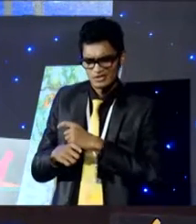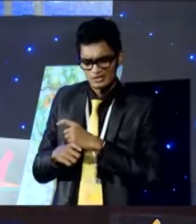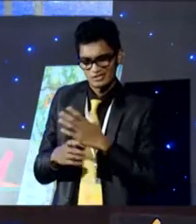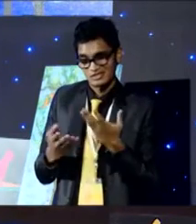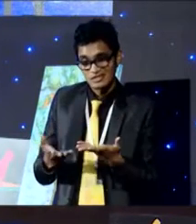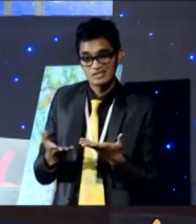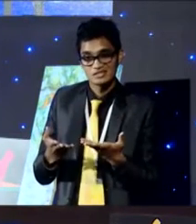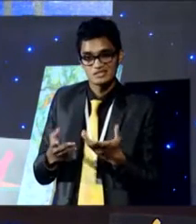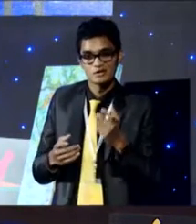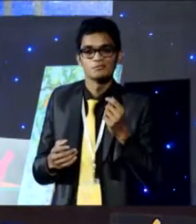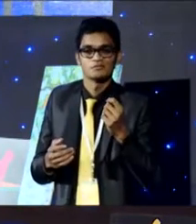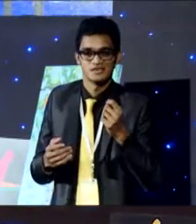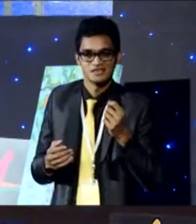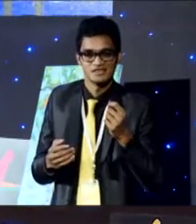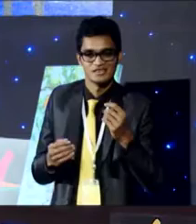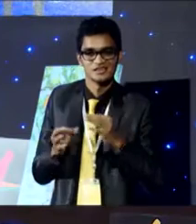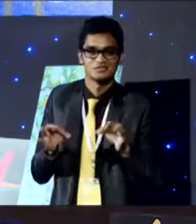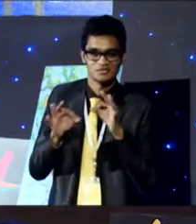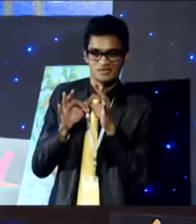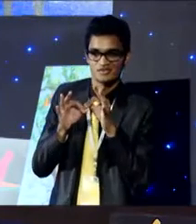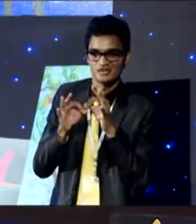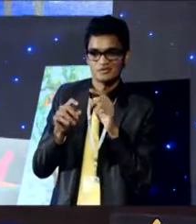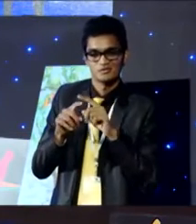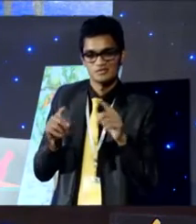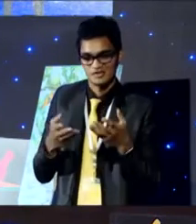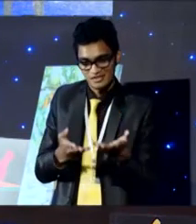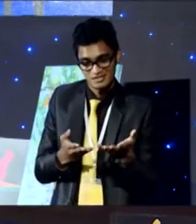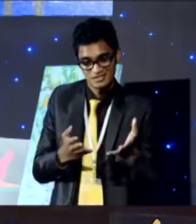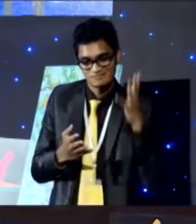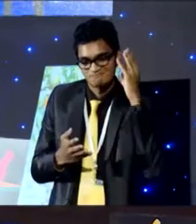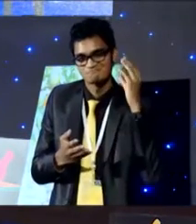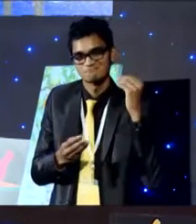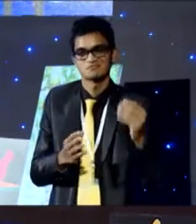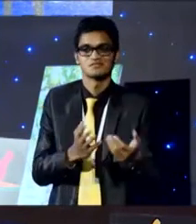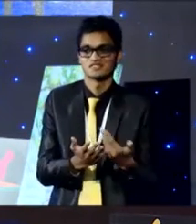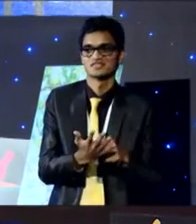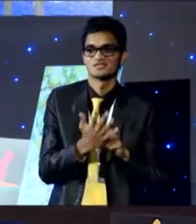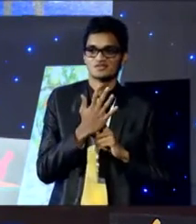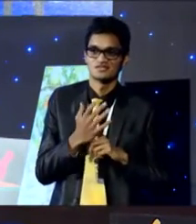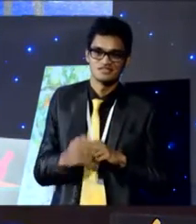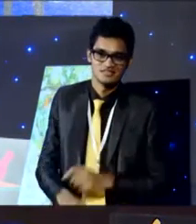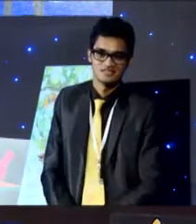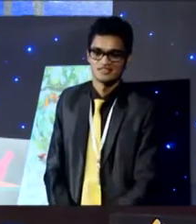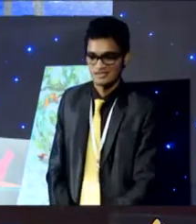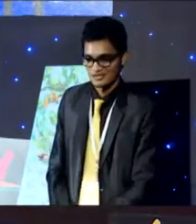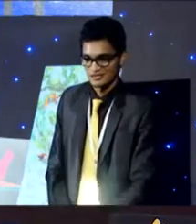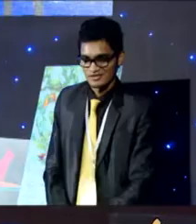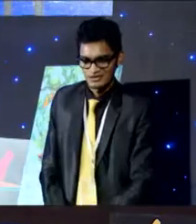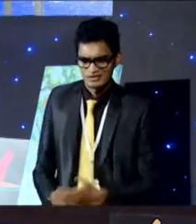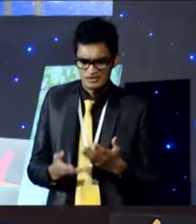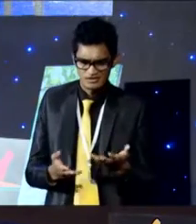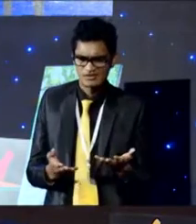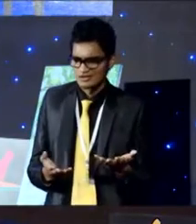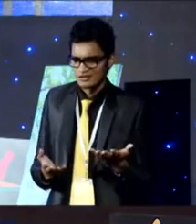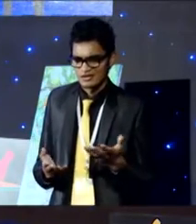money. When I go and give a report to my seniors in different parts of the world, they all ask about bottom line.